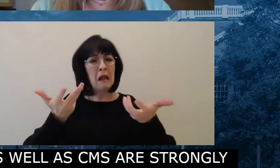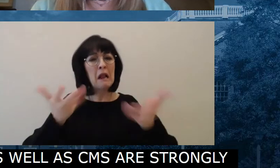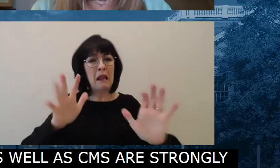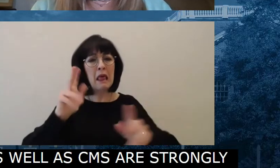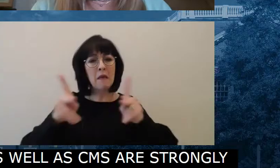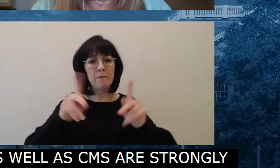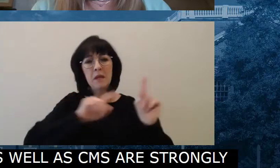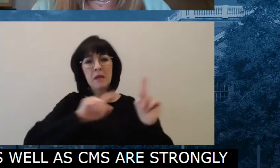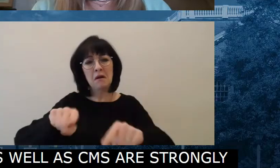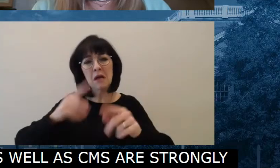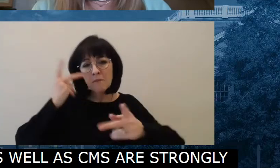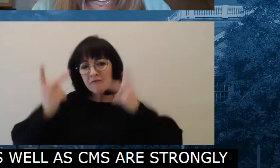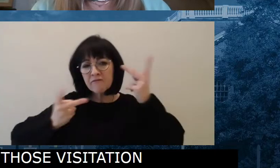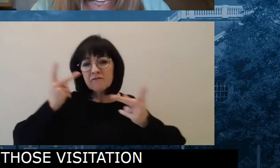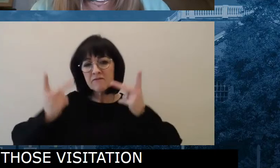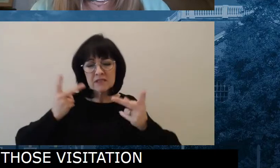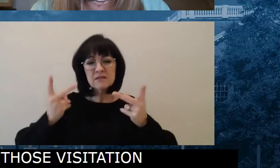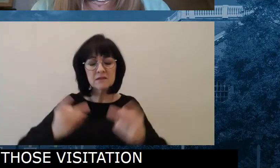Thank you.